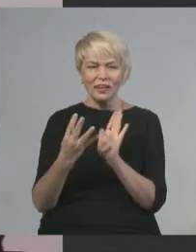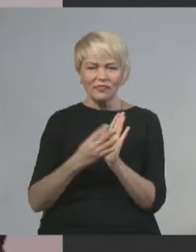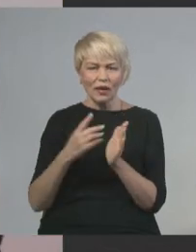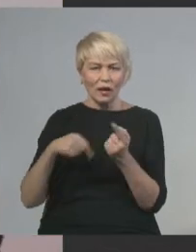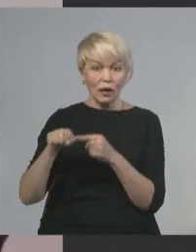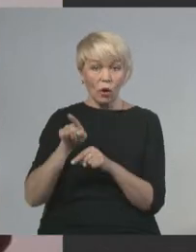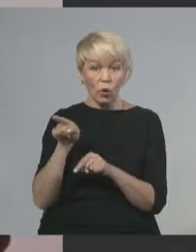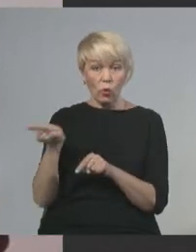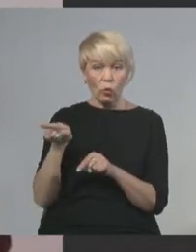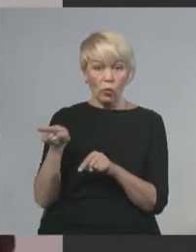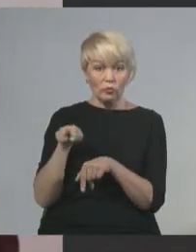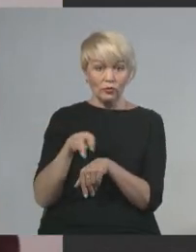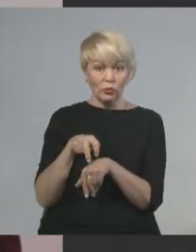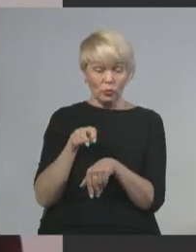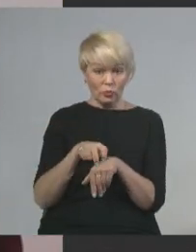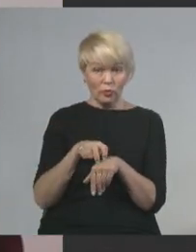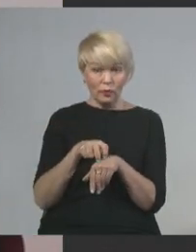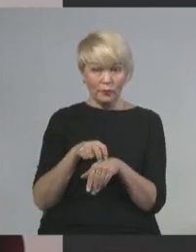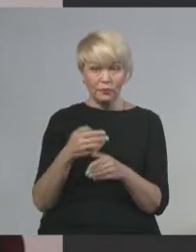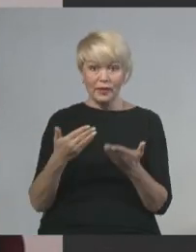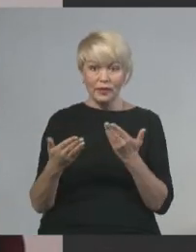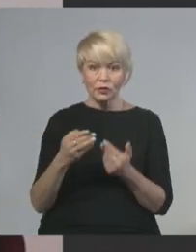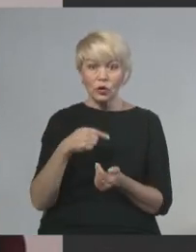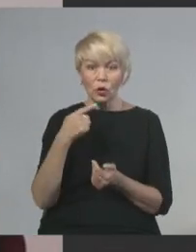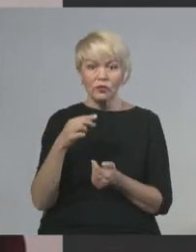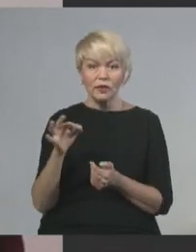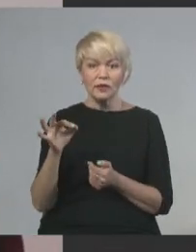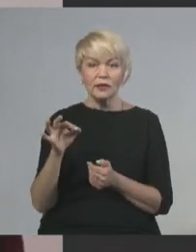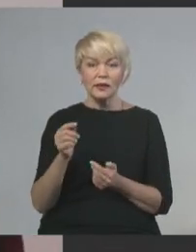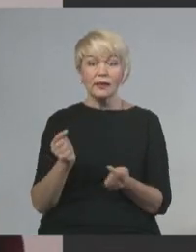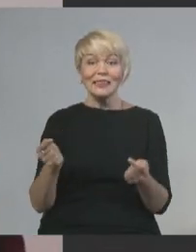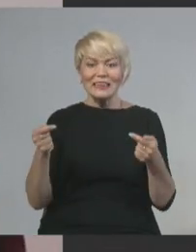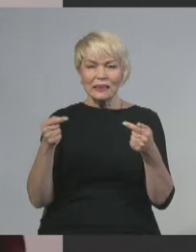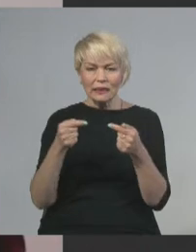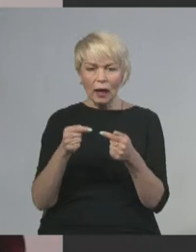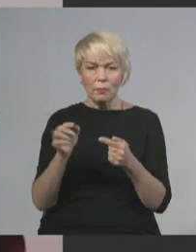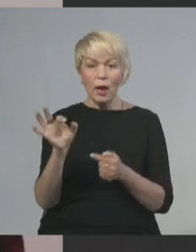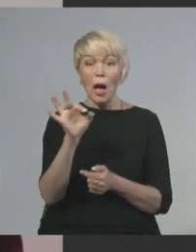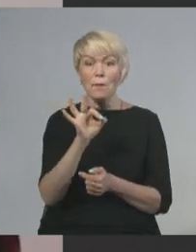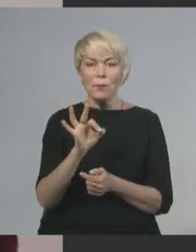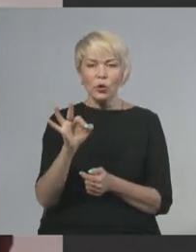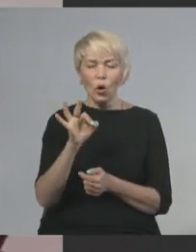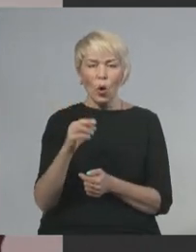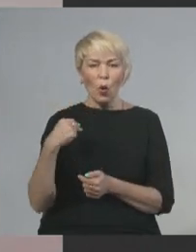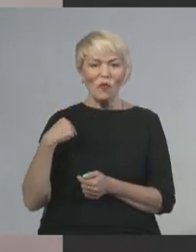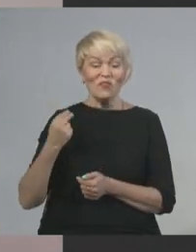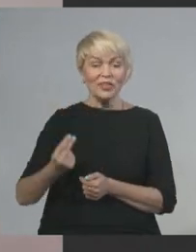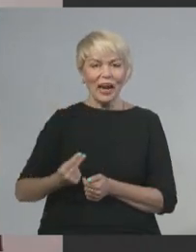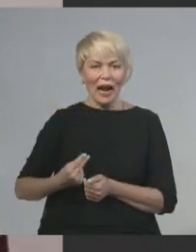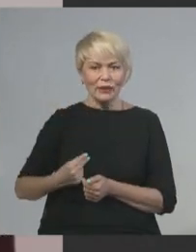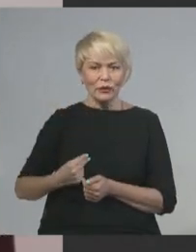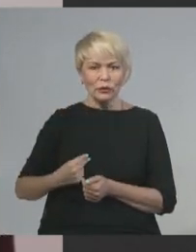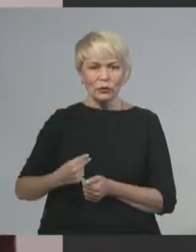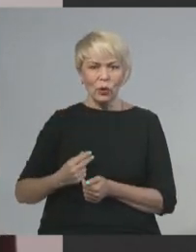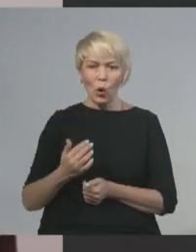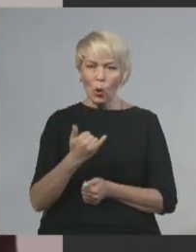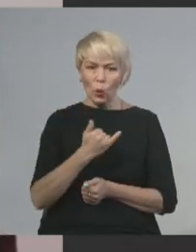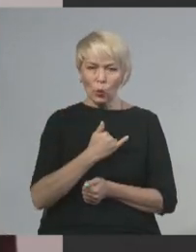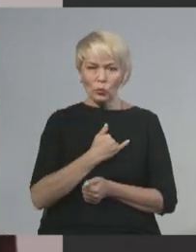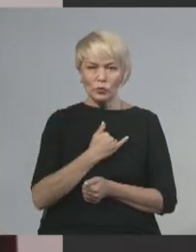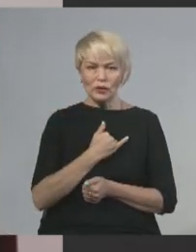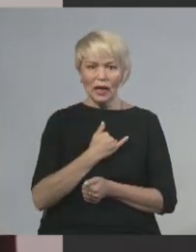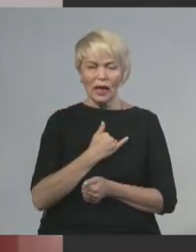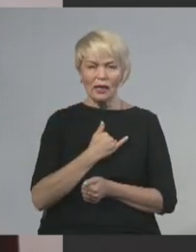to france i would say the rest uh unfortunately it was uh all same uh uh all the